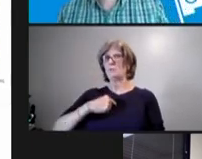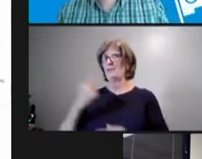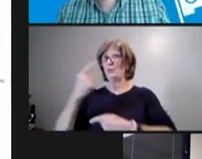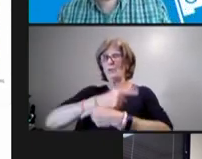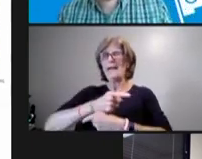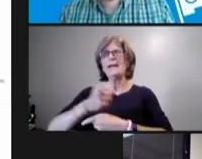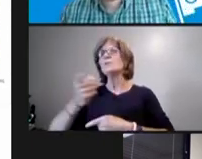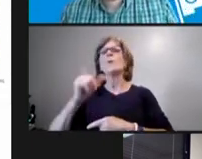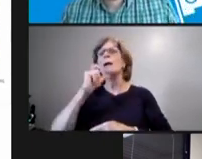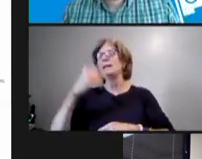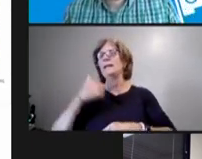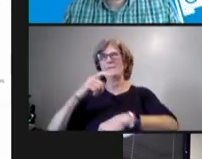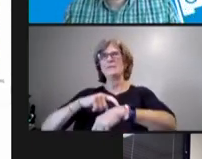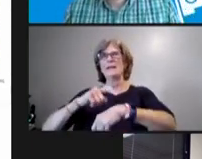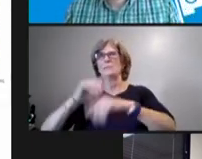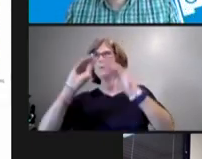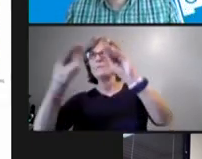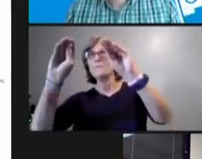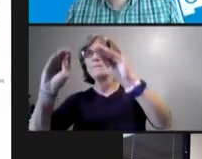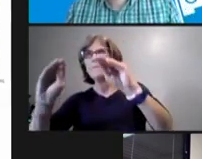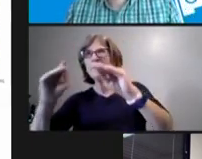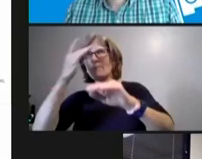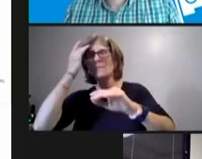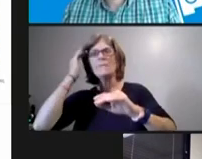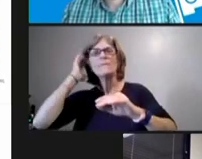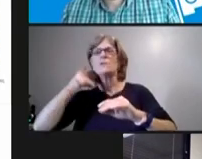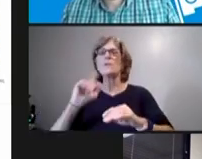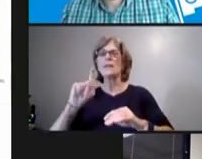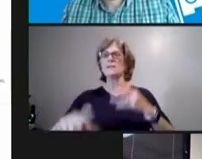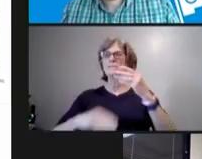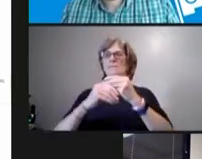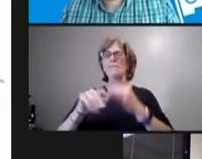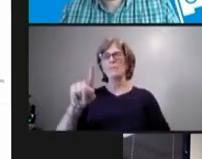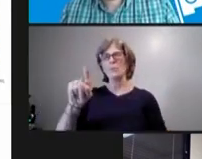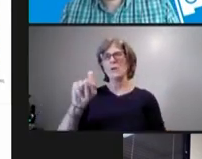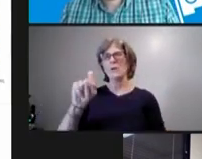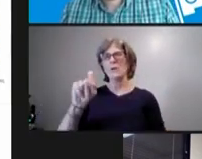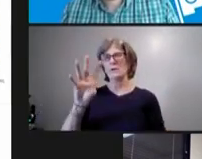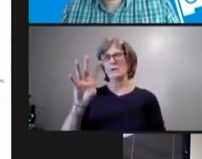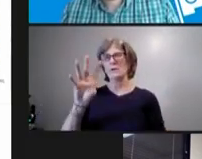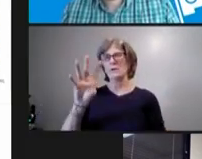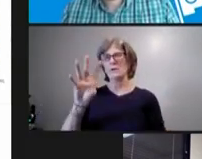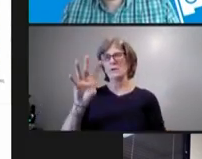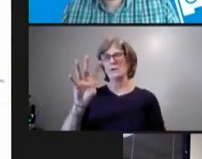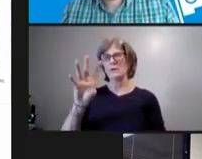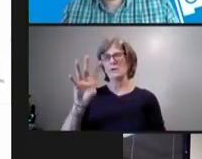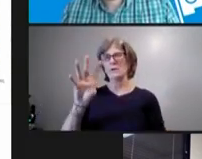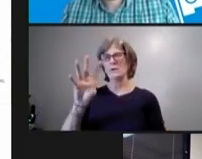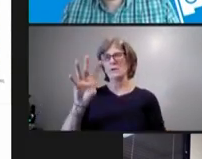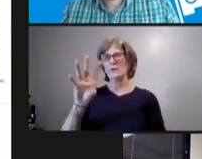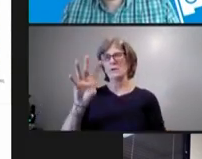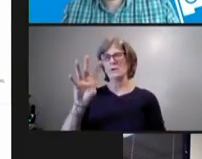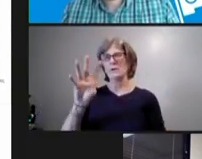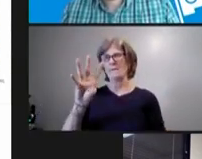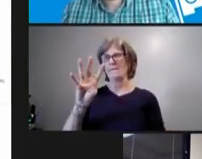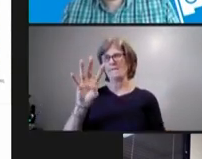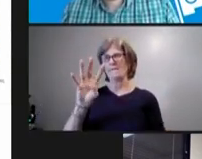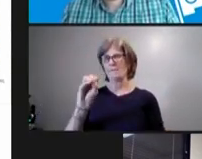this, but that would be the additional $140,000 that she mentioned of disbursements for the housing stabilization